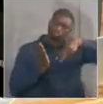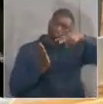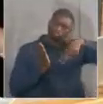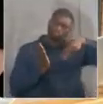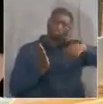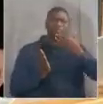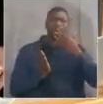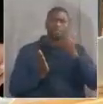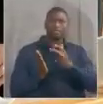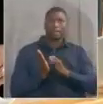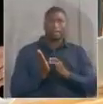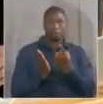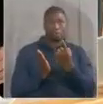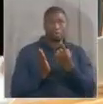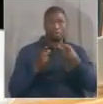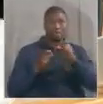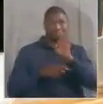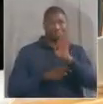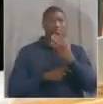first page.